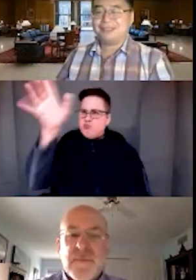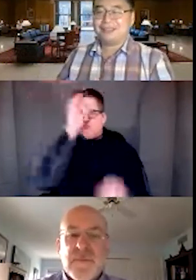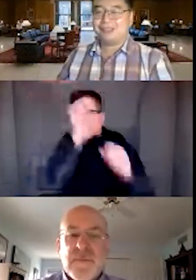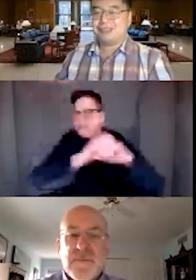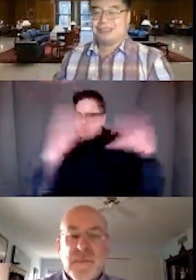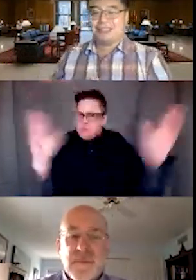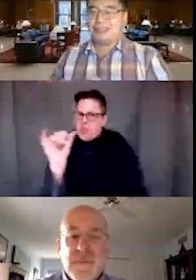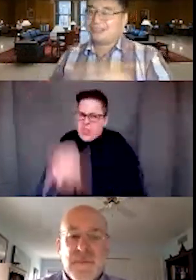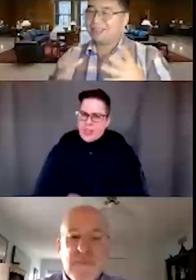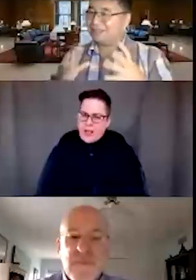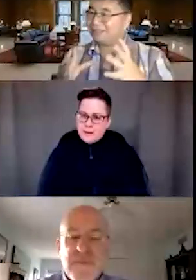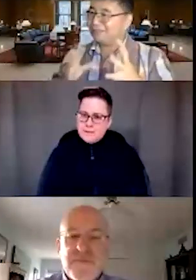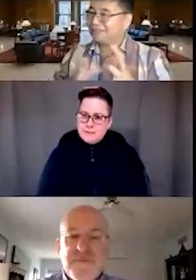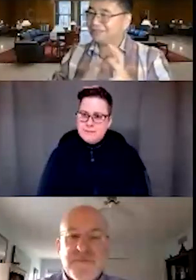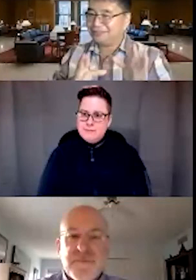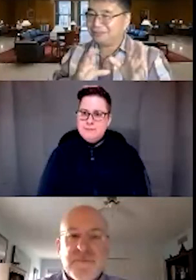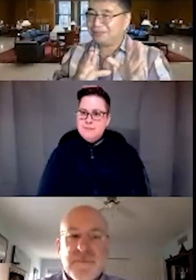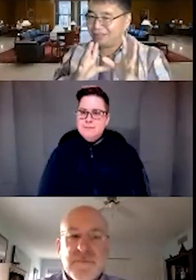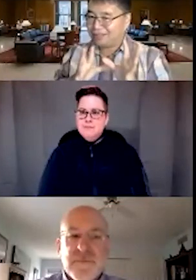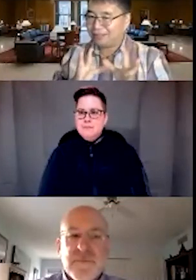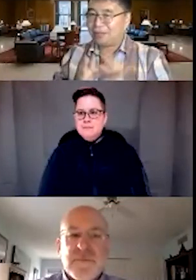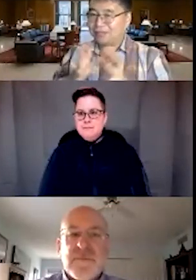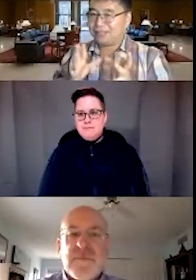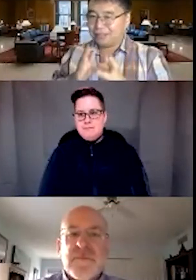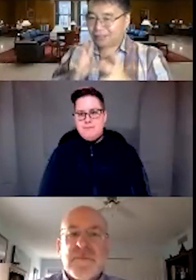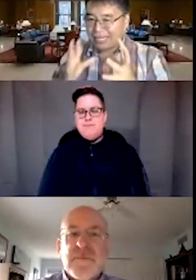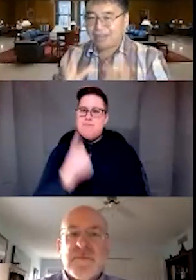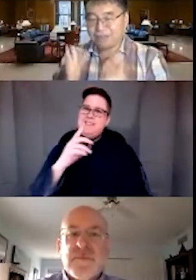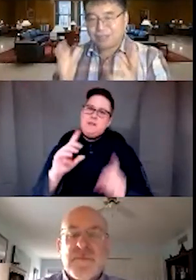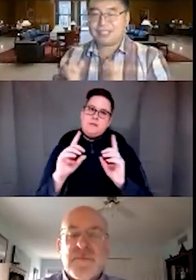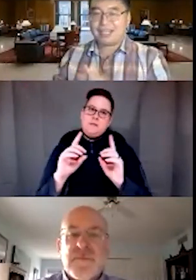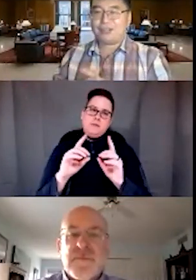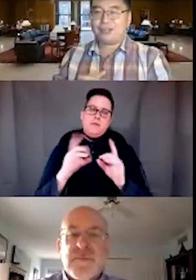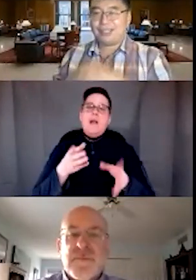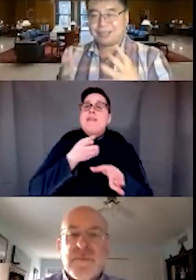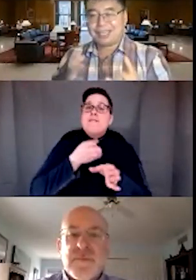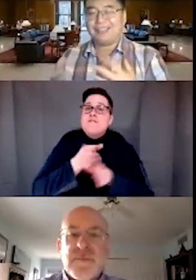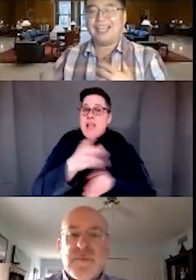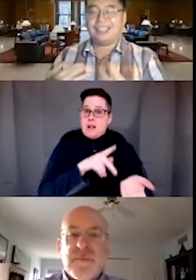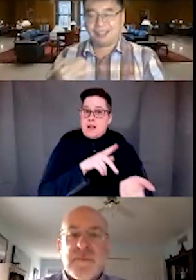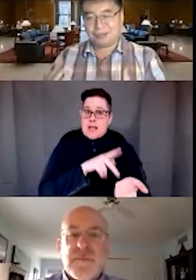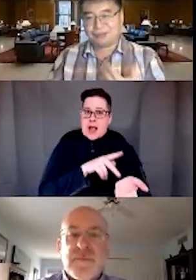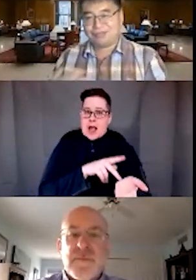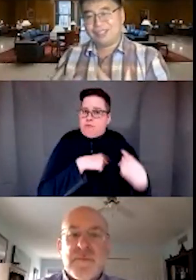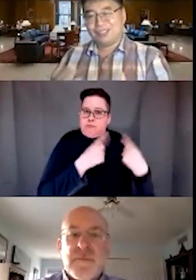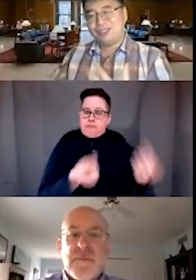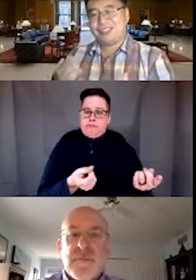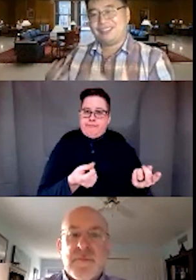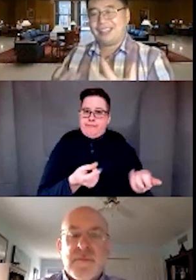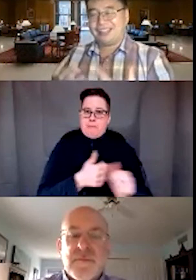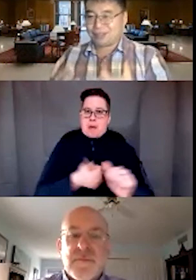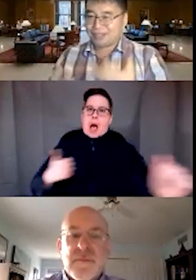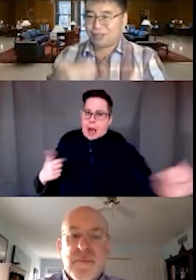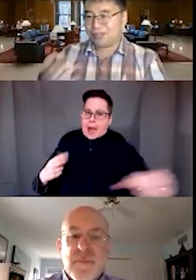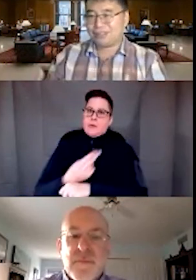department, right? So, you know, I said, you know, that department, the field of psychiatry has been kind of lacking in terms of using